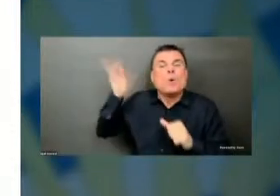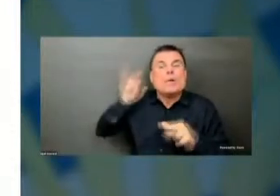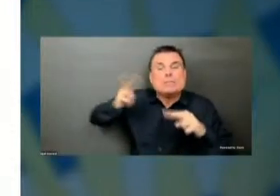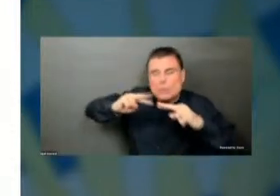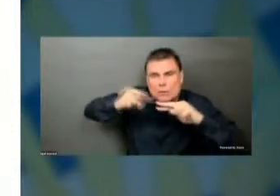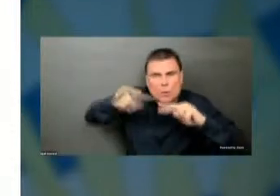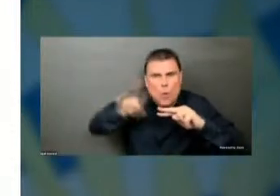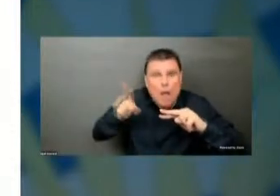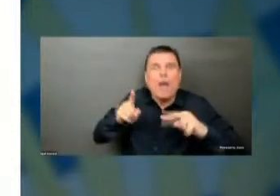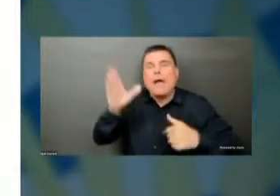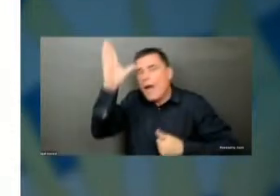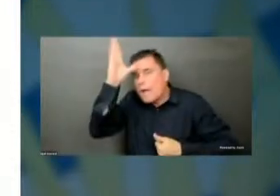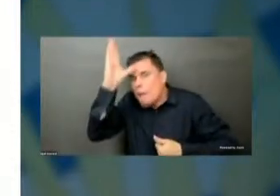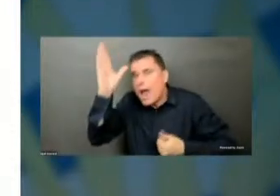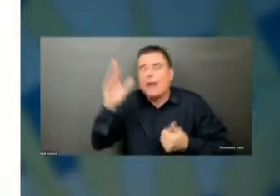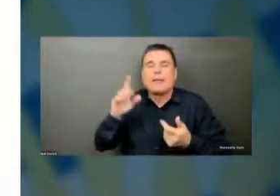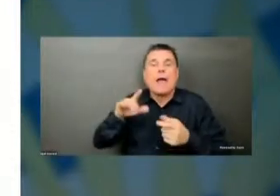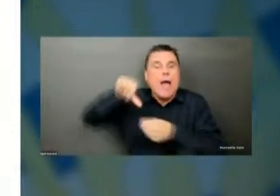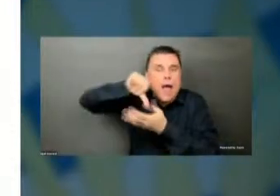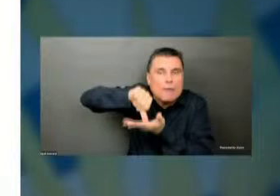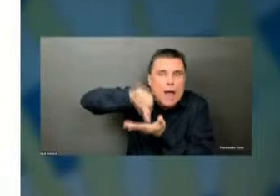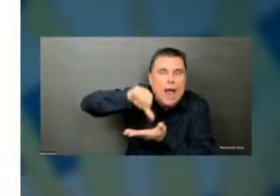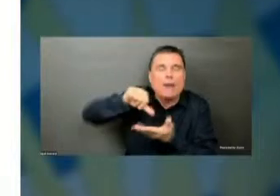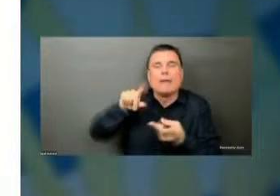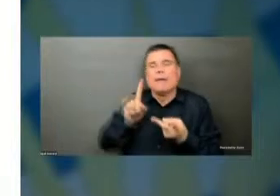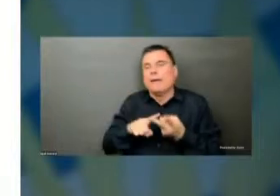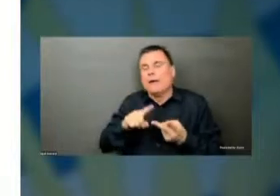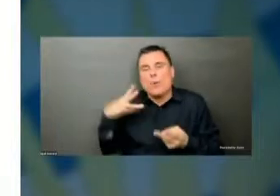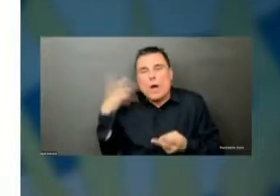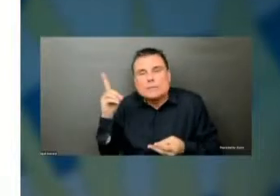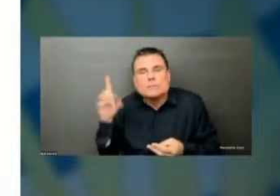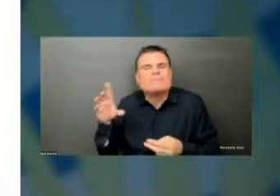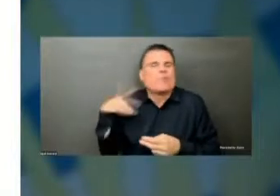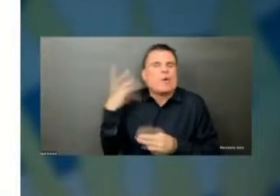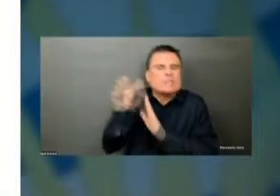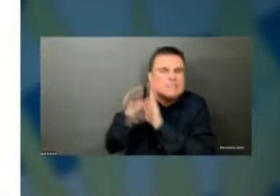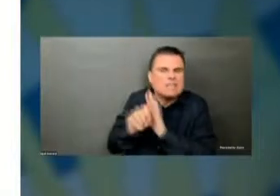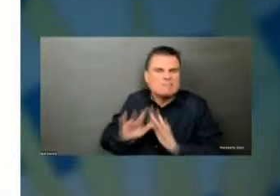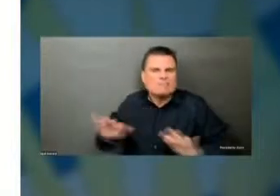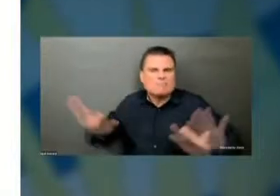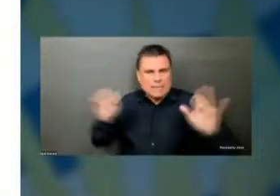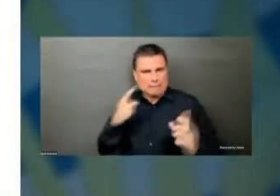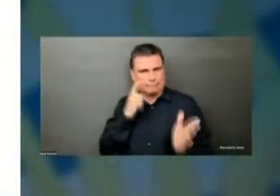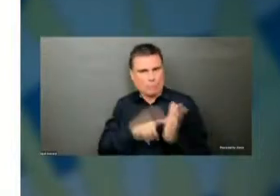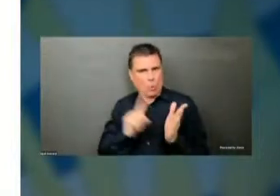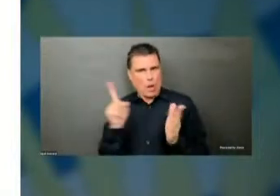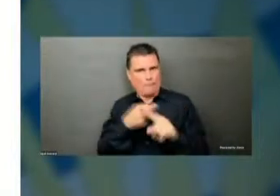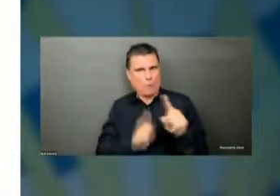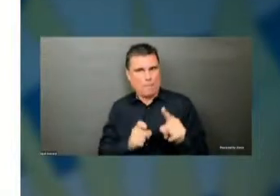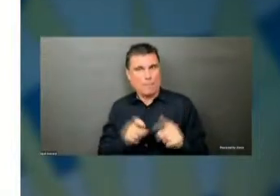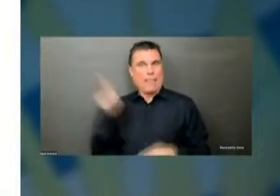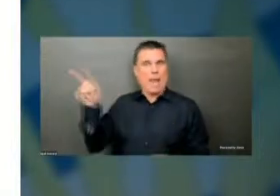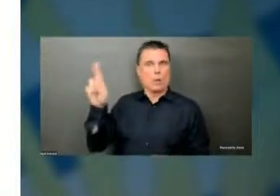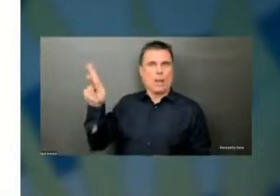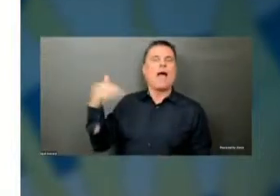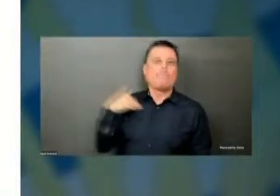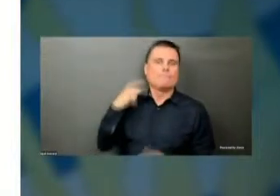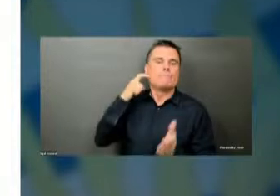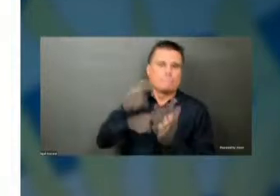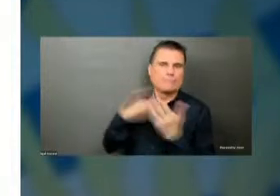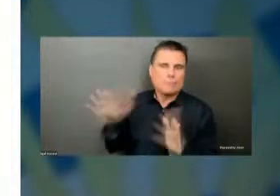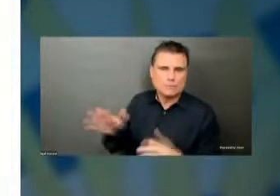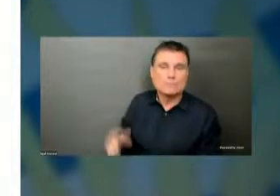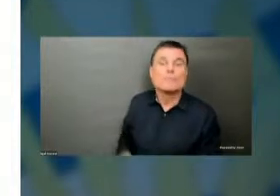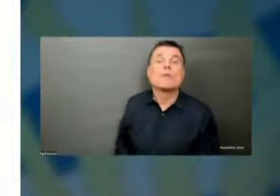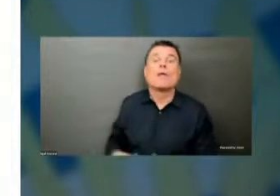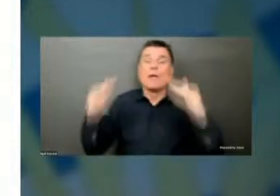whole genome sequences on positive tests per week. But the BC CDC lab, as working with partners across the